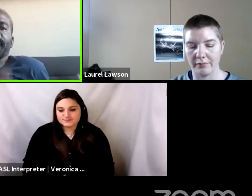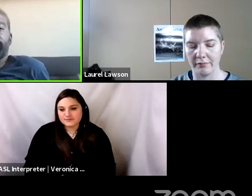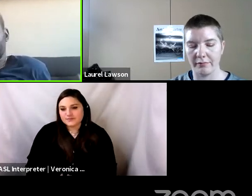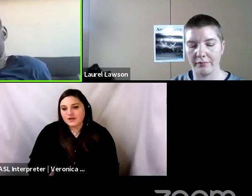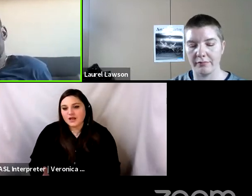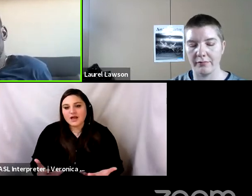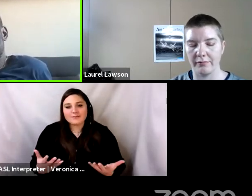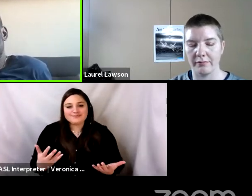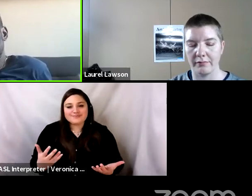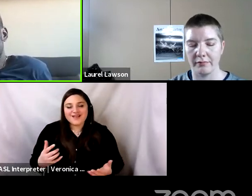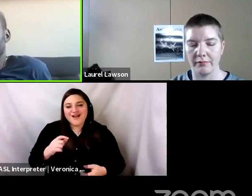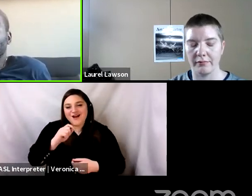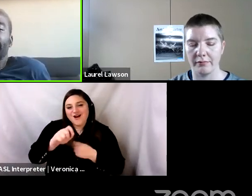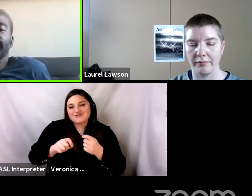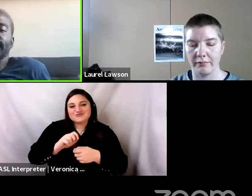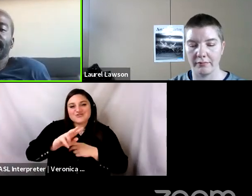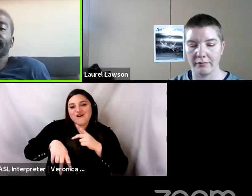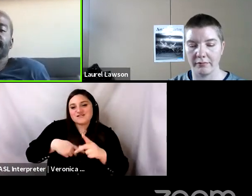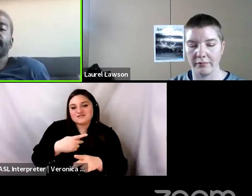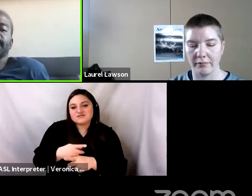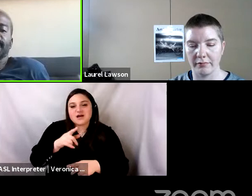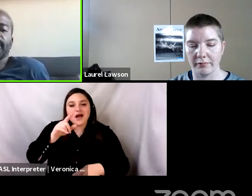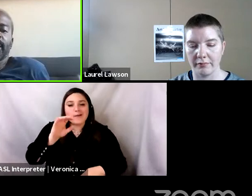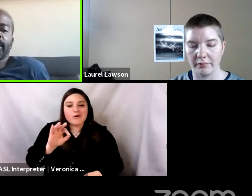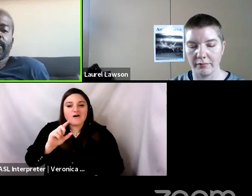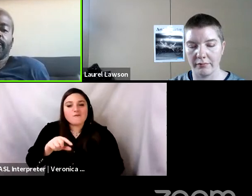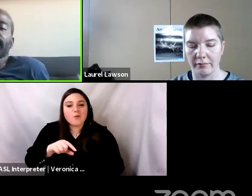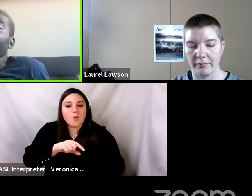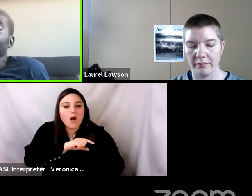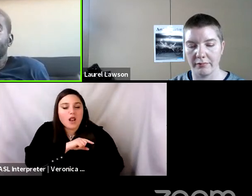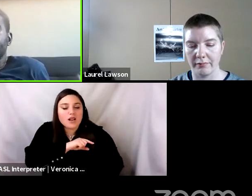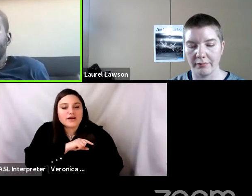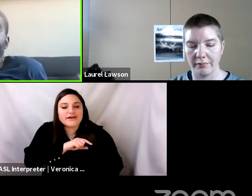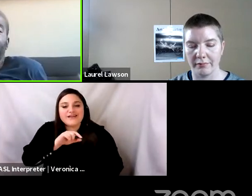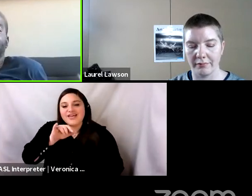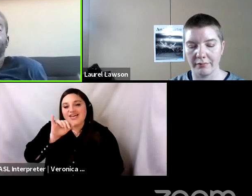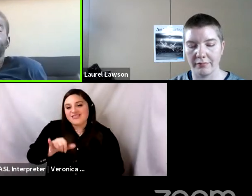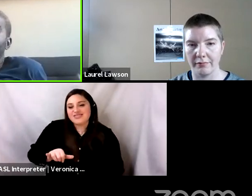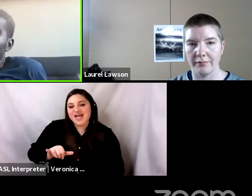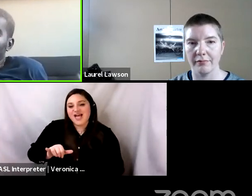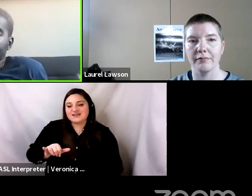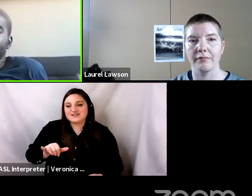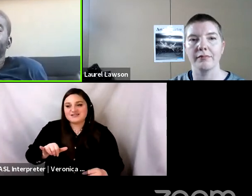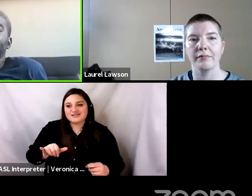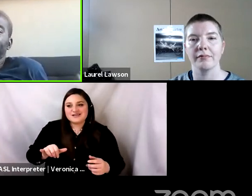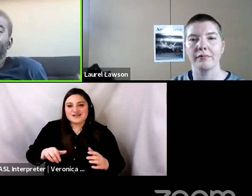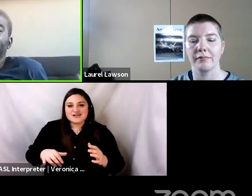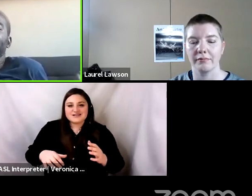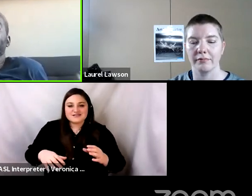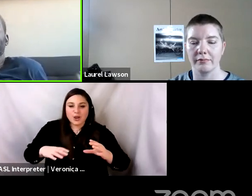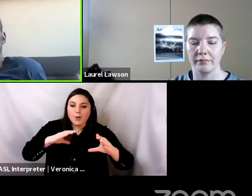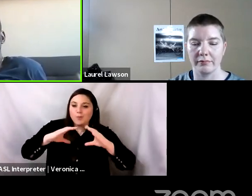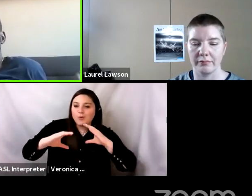language or articulation on my body based off of mechanics of my body through disability and impairment, but